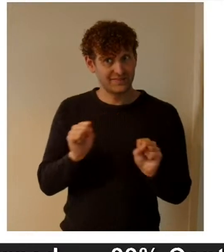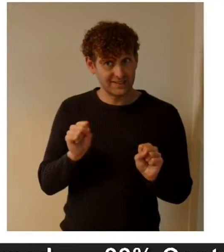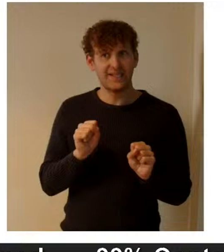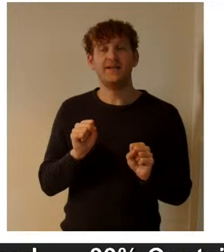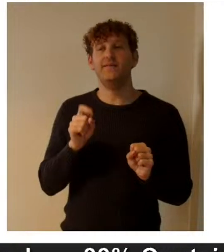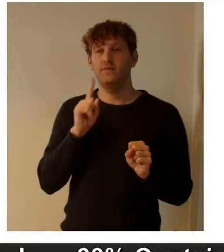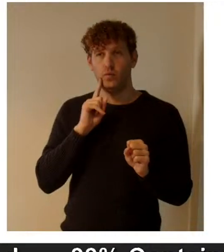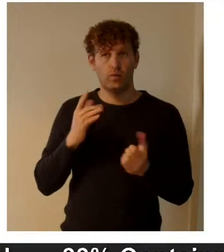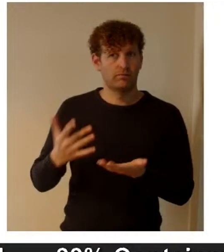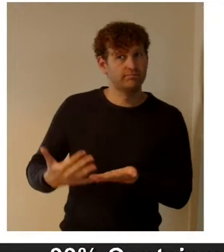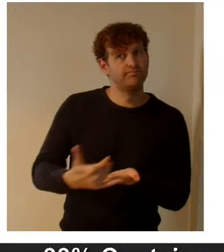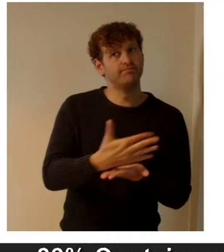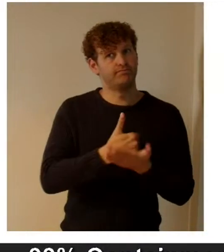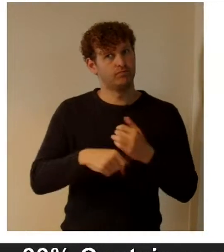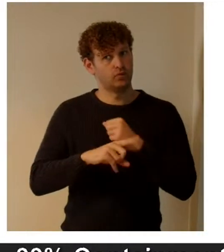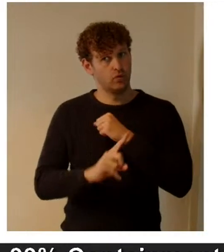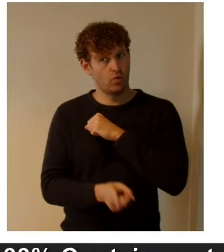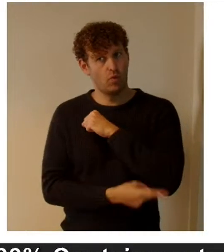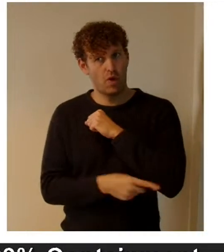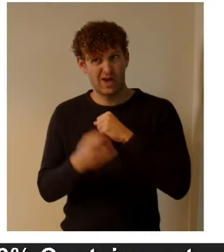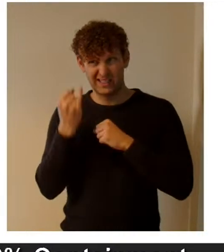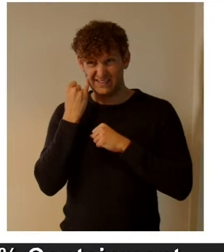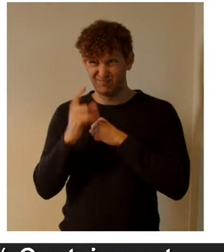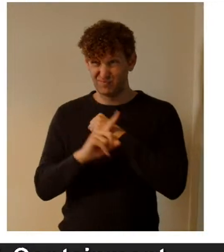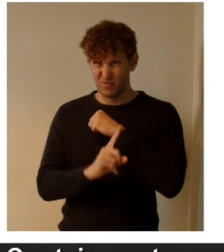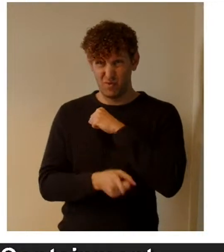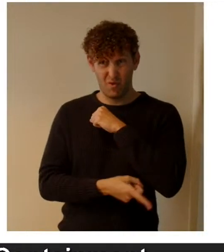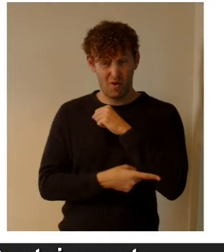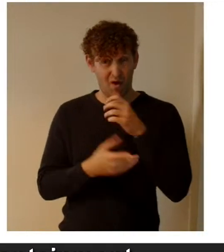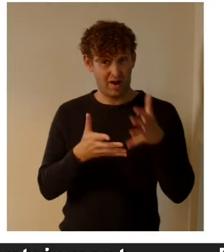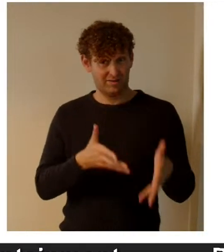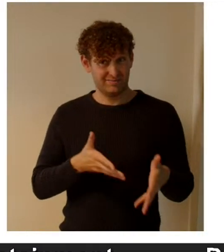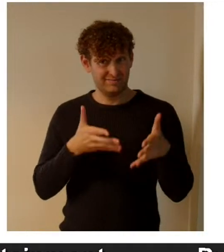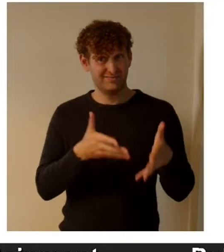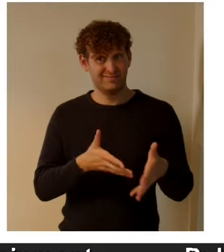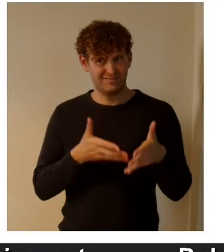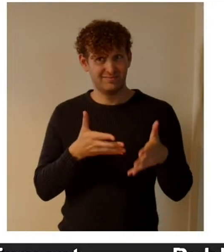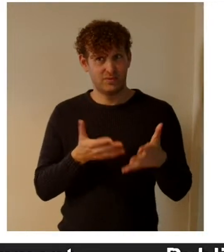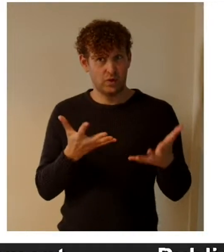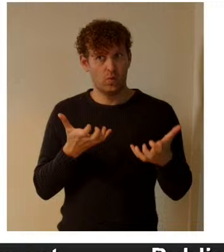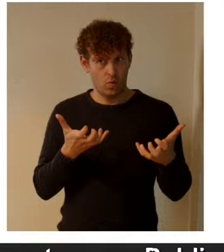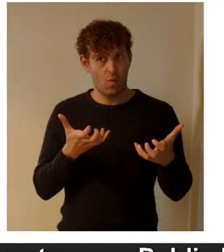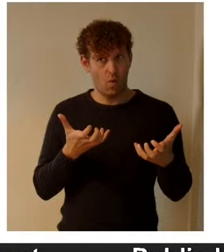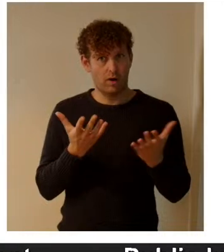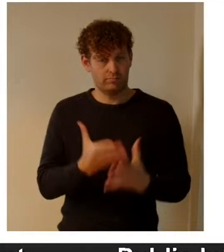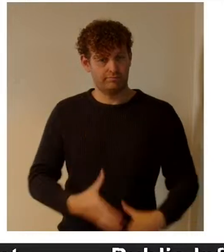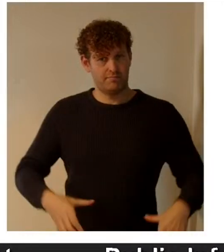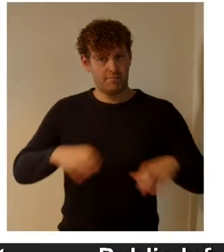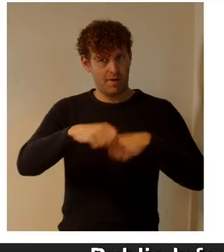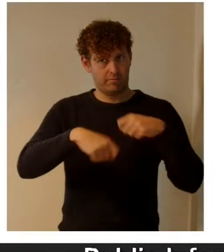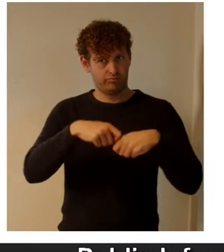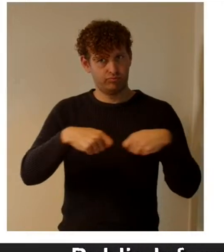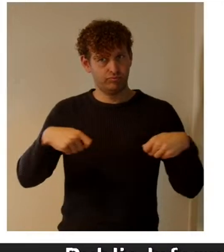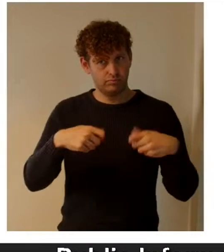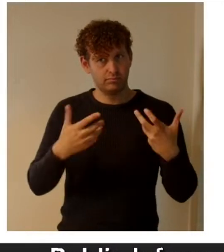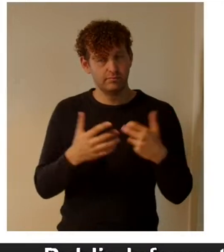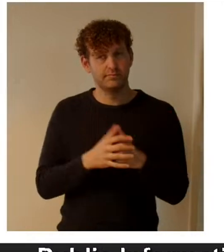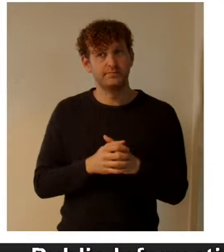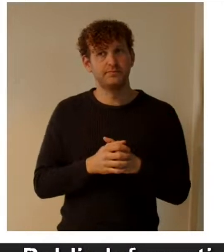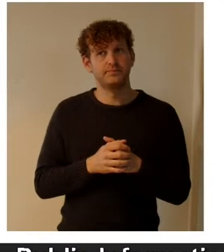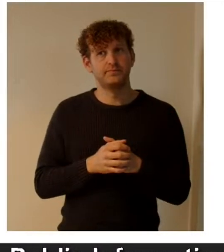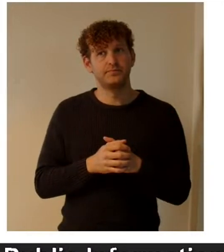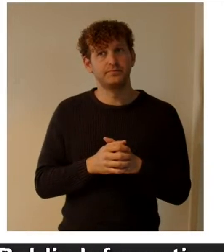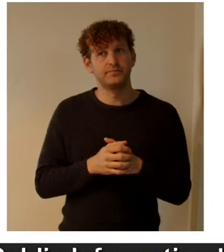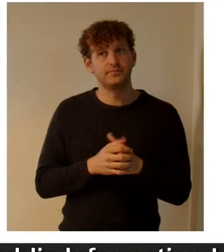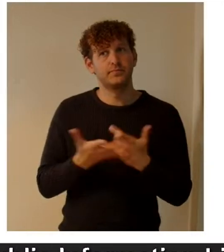got trash, decaying trash on site, obviously you want to get that packaged and put properly into a bin. And then you can call our